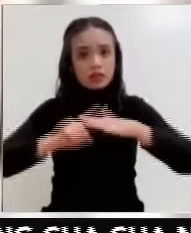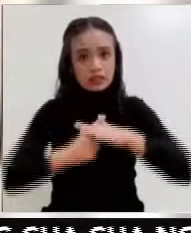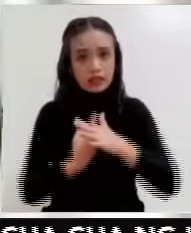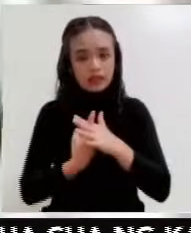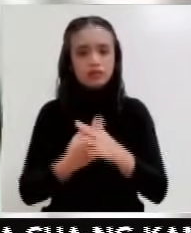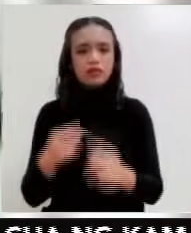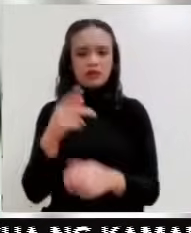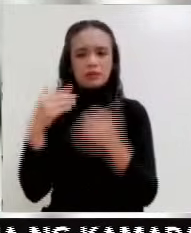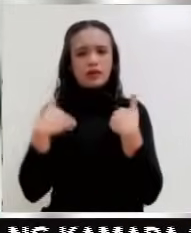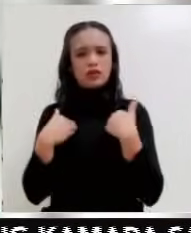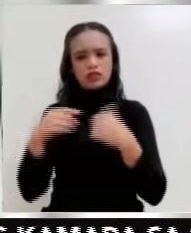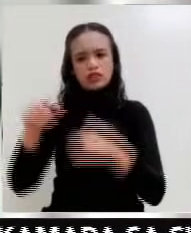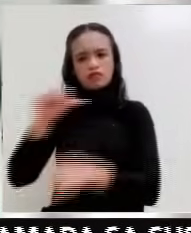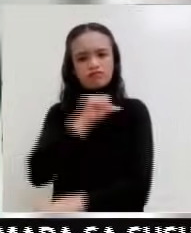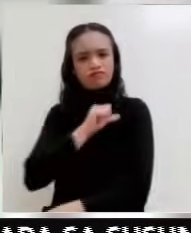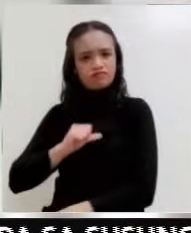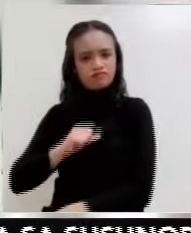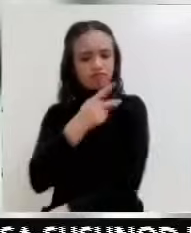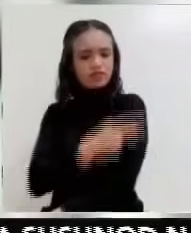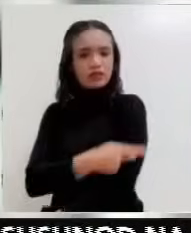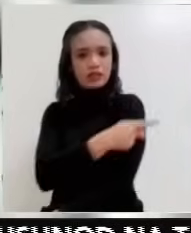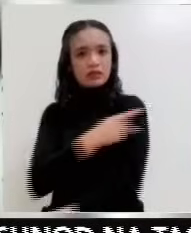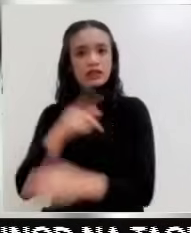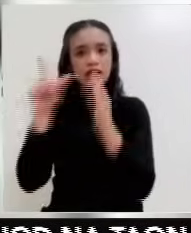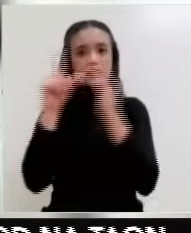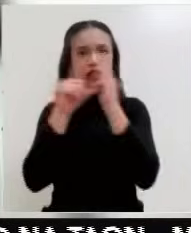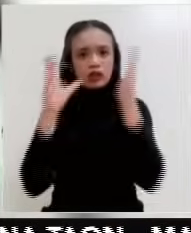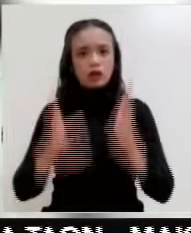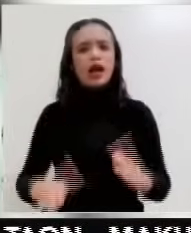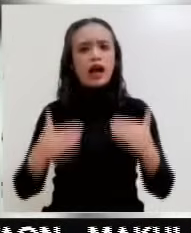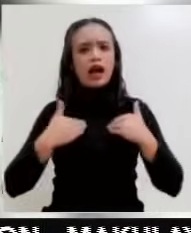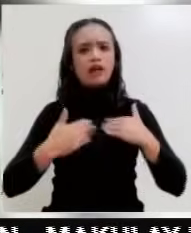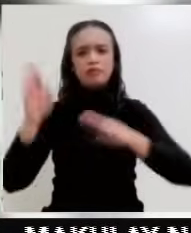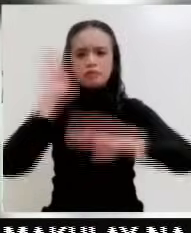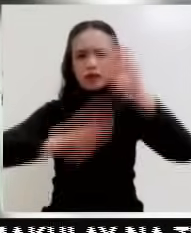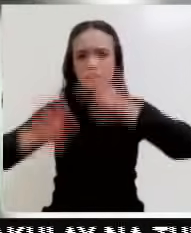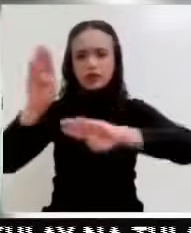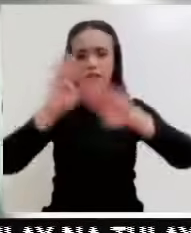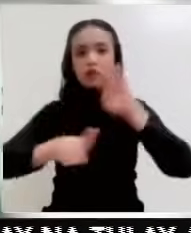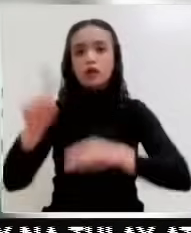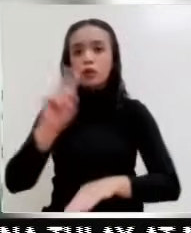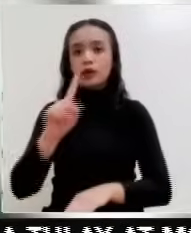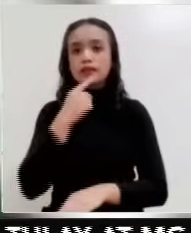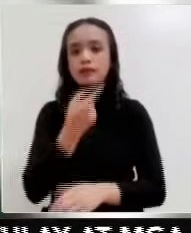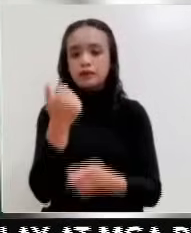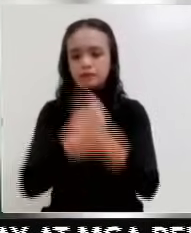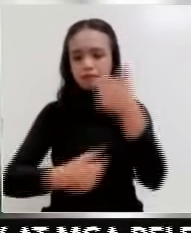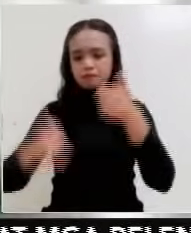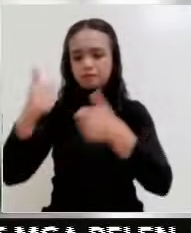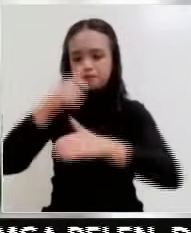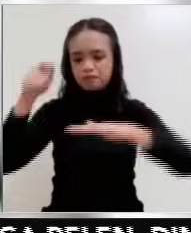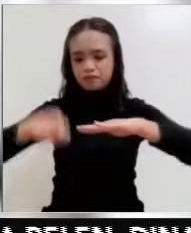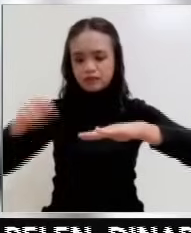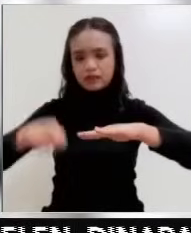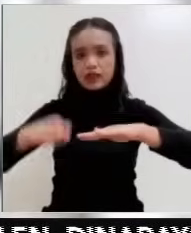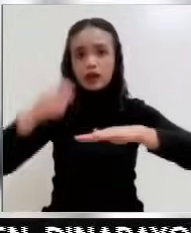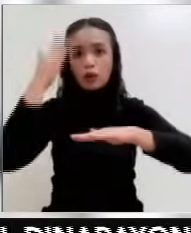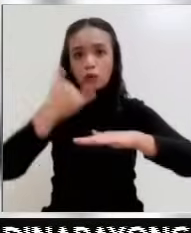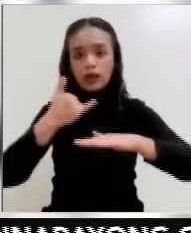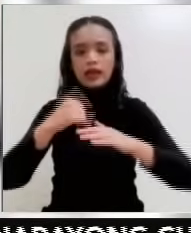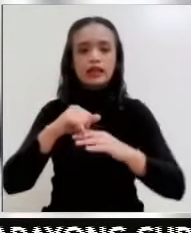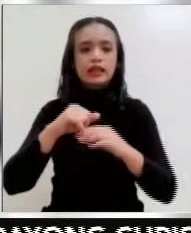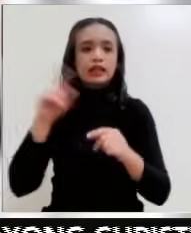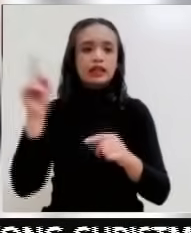abogado na nagkakomplikasyon. Ang conviction ipinataw ng korte matapos hindi umano makapag-file ng memorandum